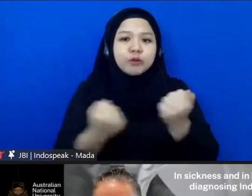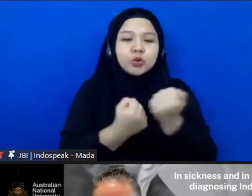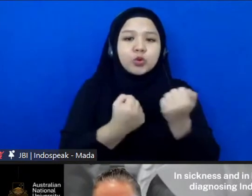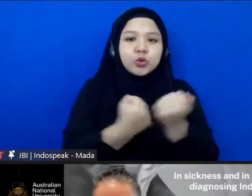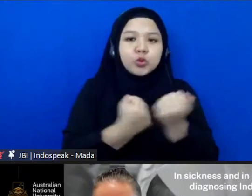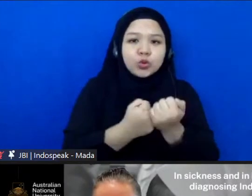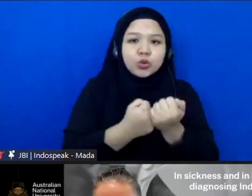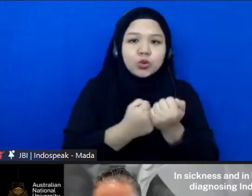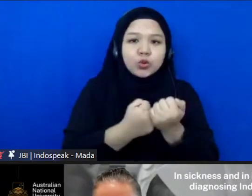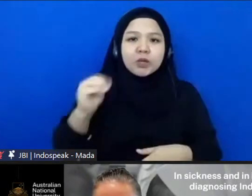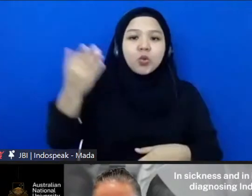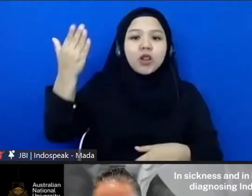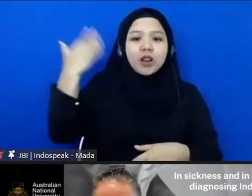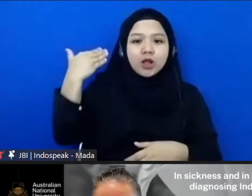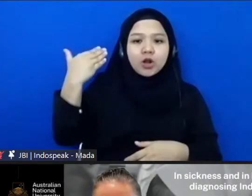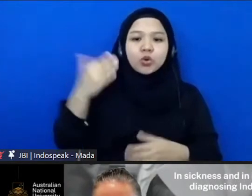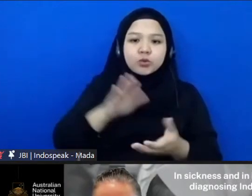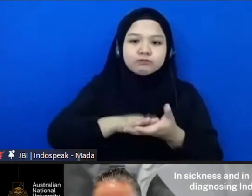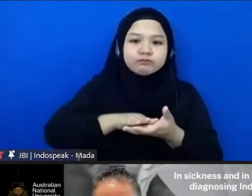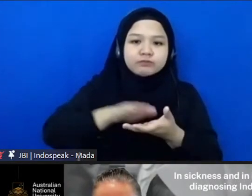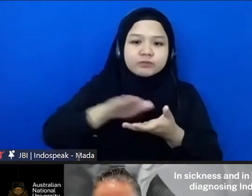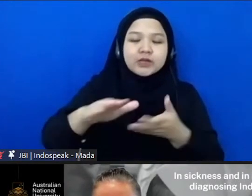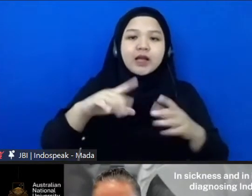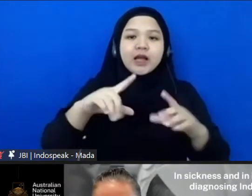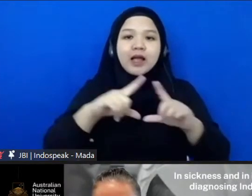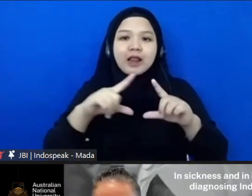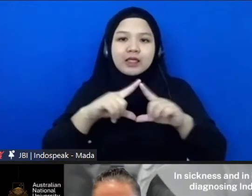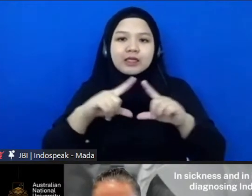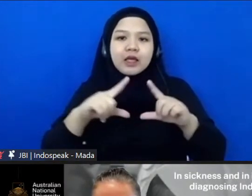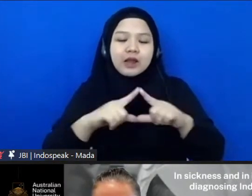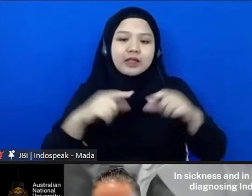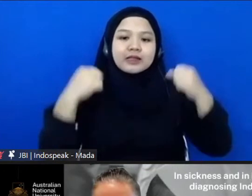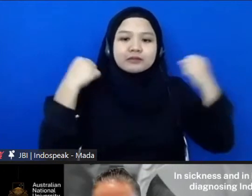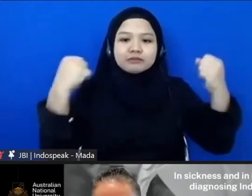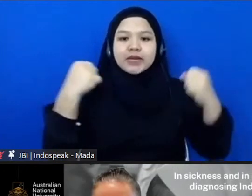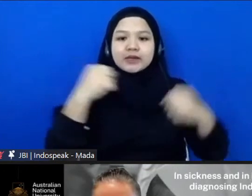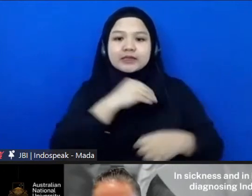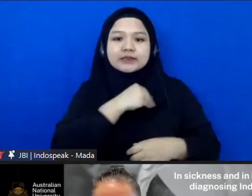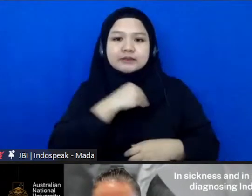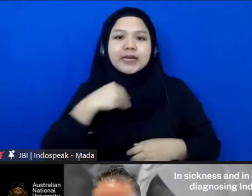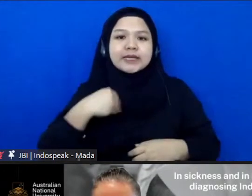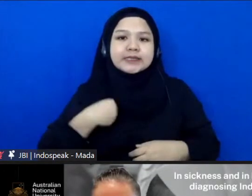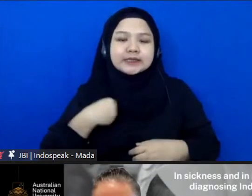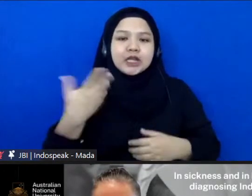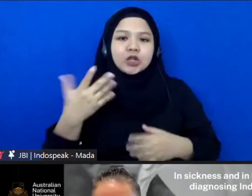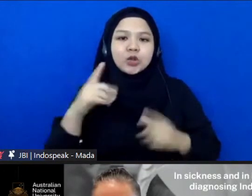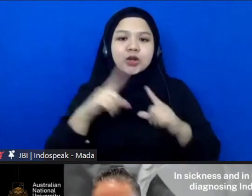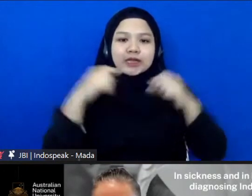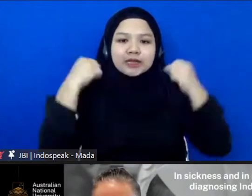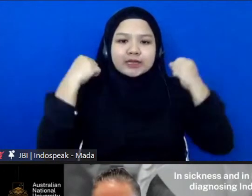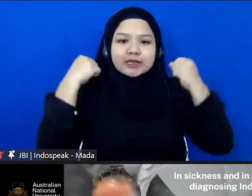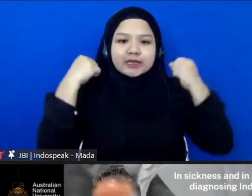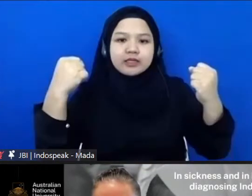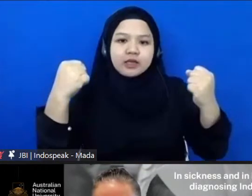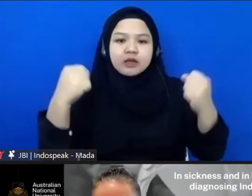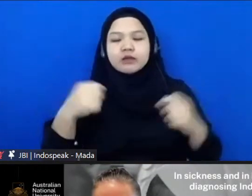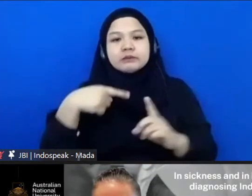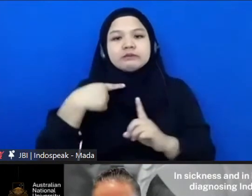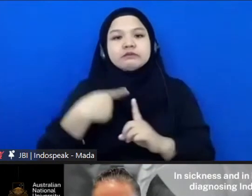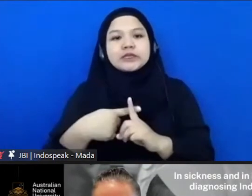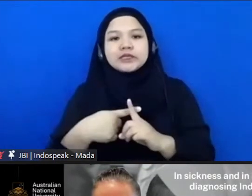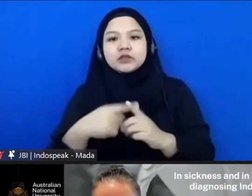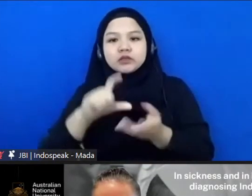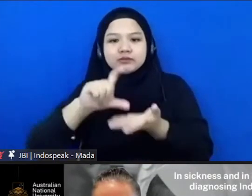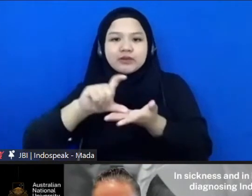of essential medical supplies, the delivery of vaccinations and contact tracing. But perhaps even more importantly, it